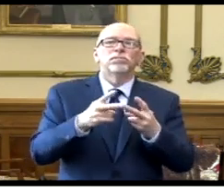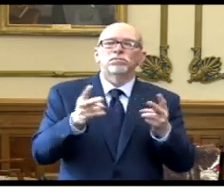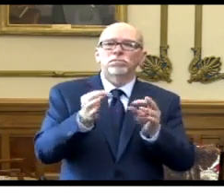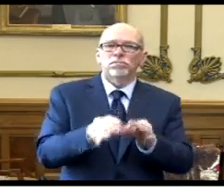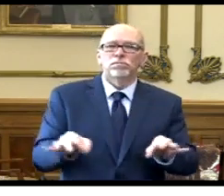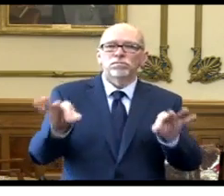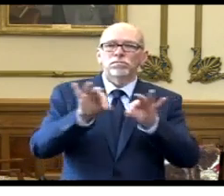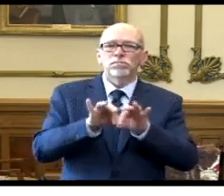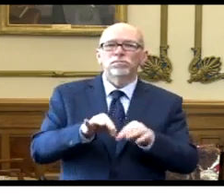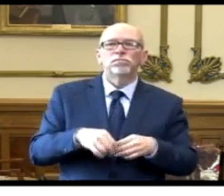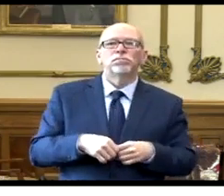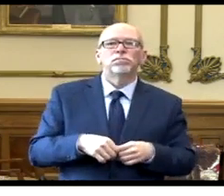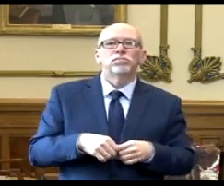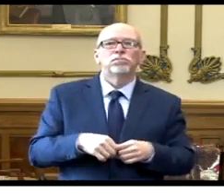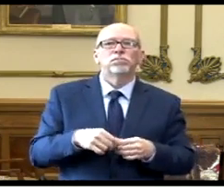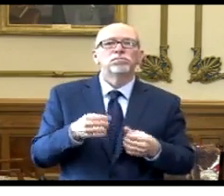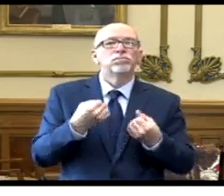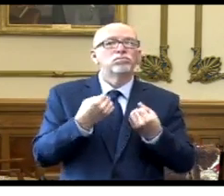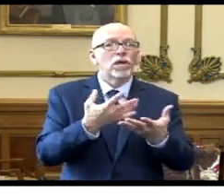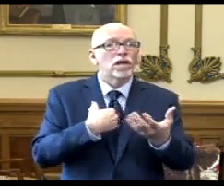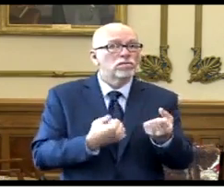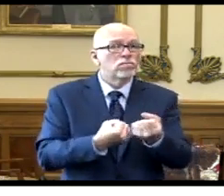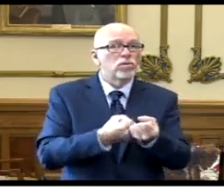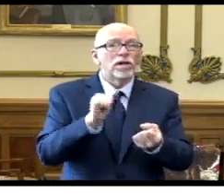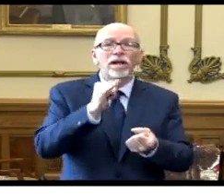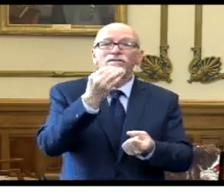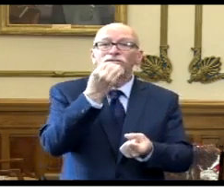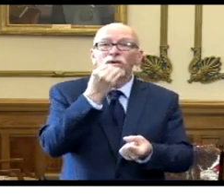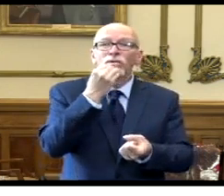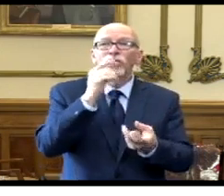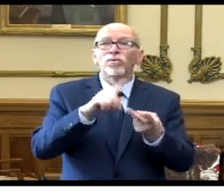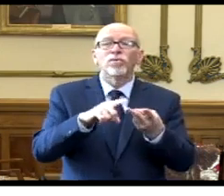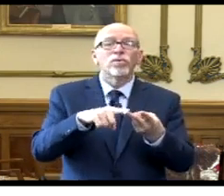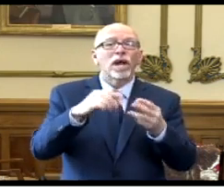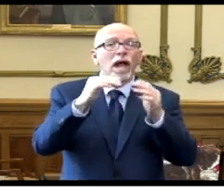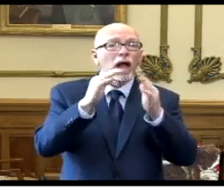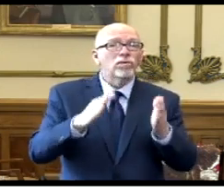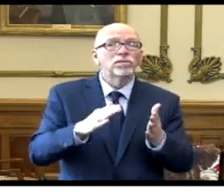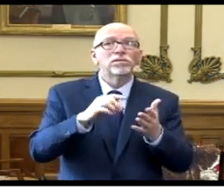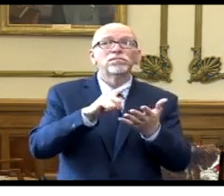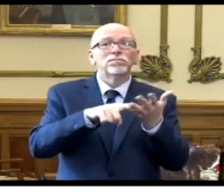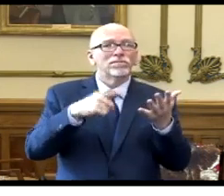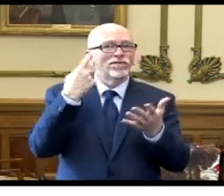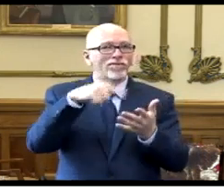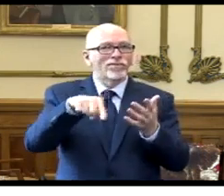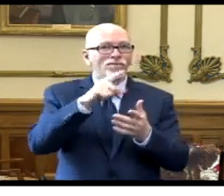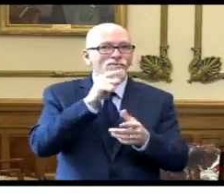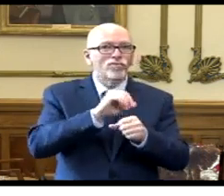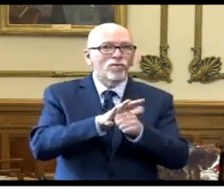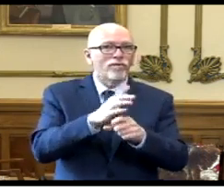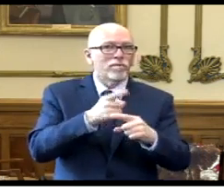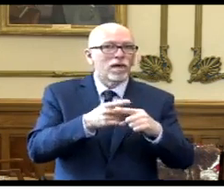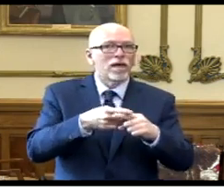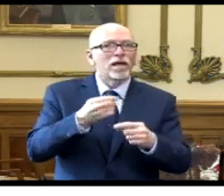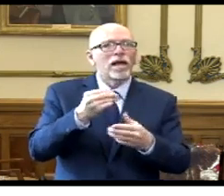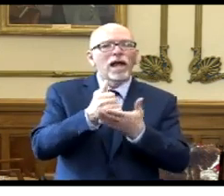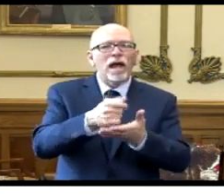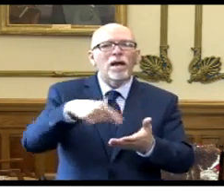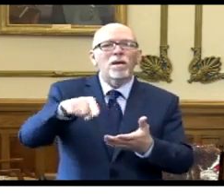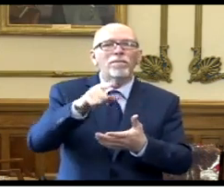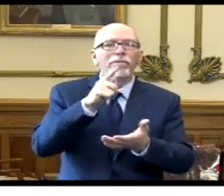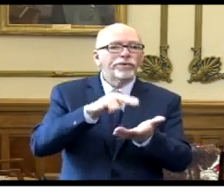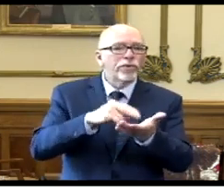critical. To provide supportive services such as food and housing for COVID patients, and to help support those congregate settings